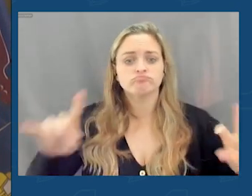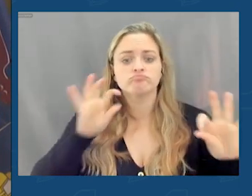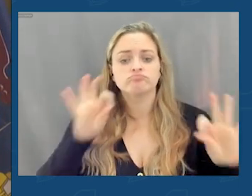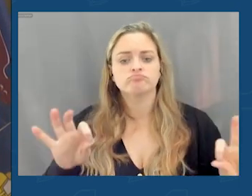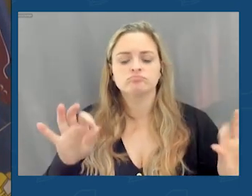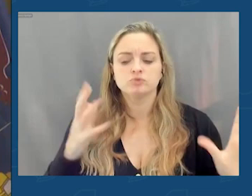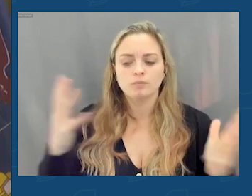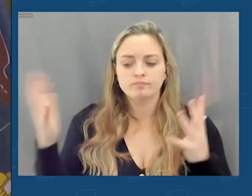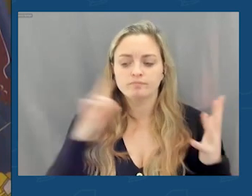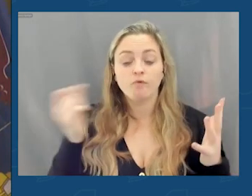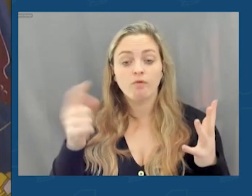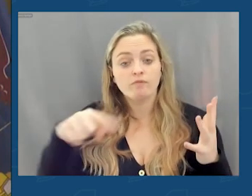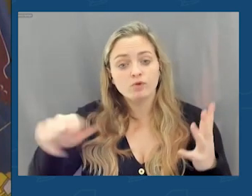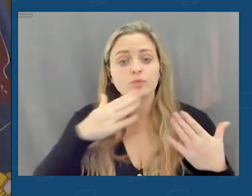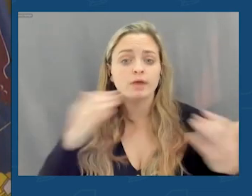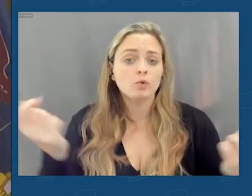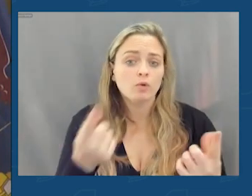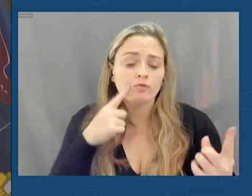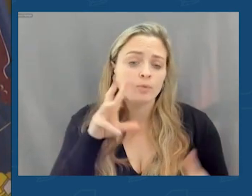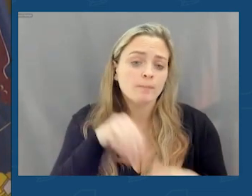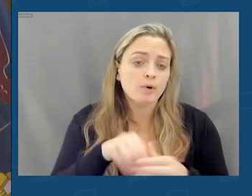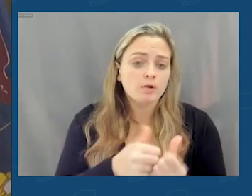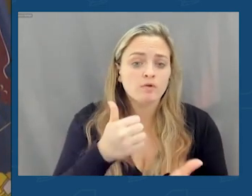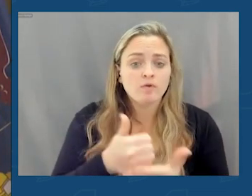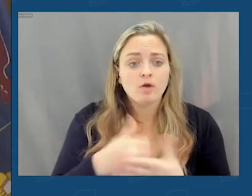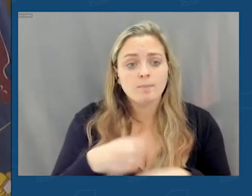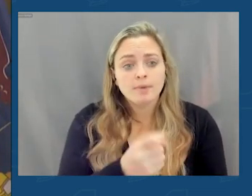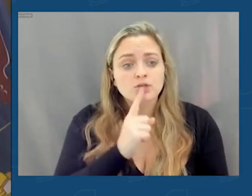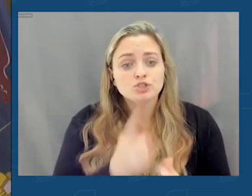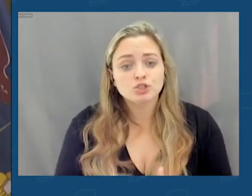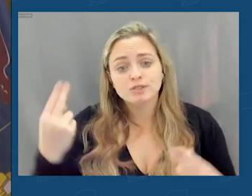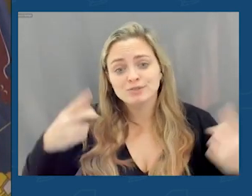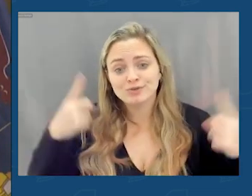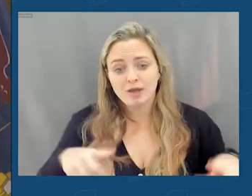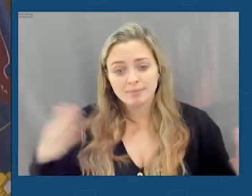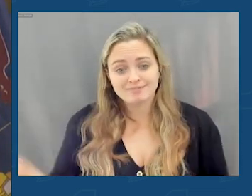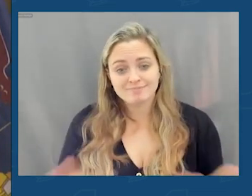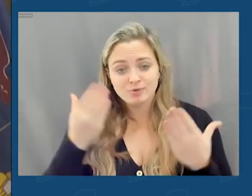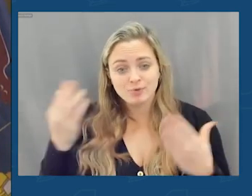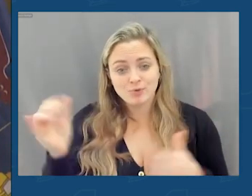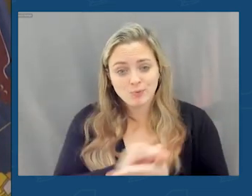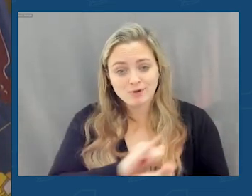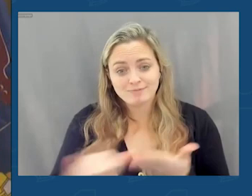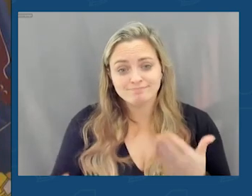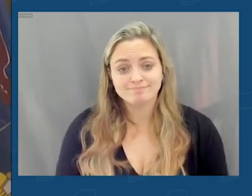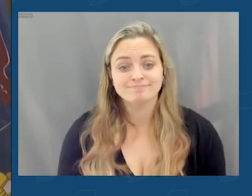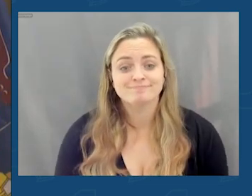you. Thank you, everybody, for being part of helping make history here in the state of New York.